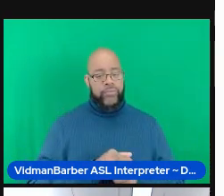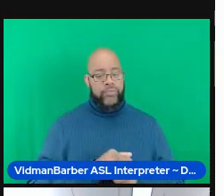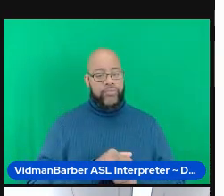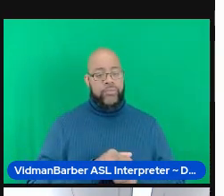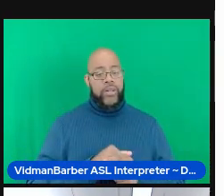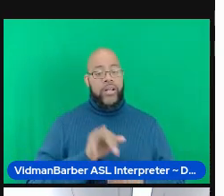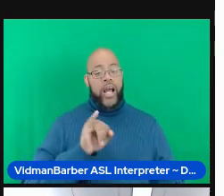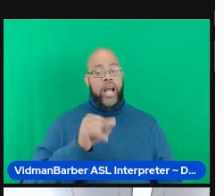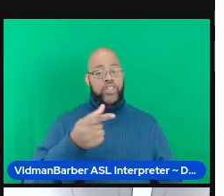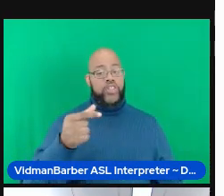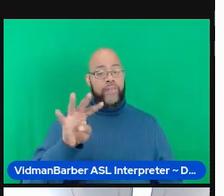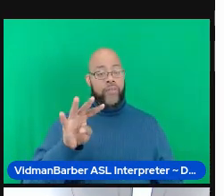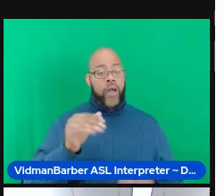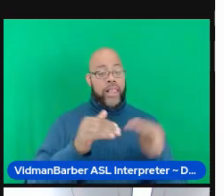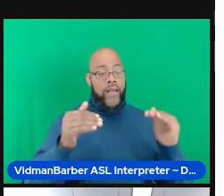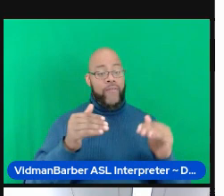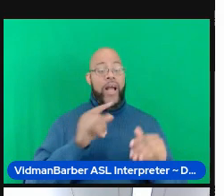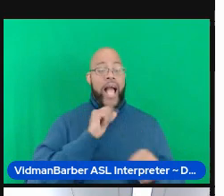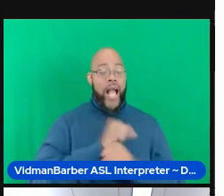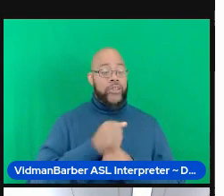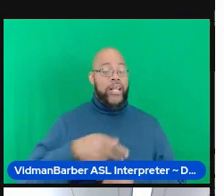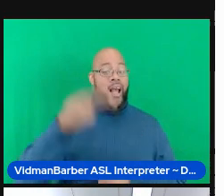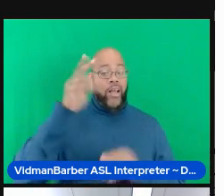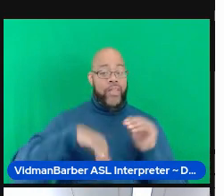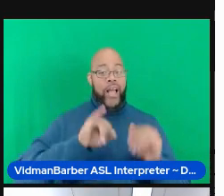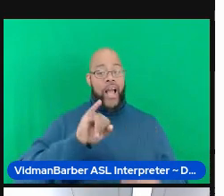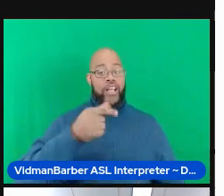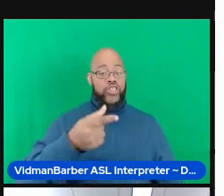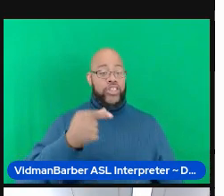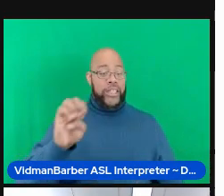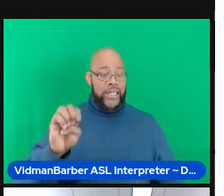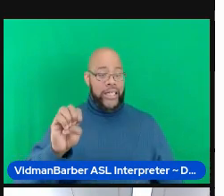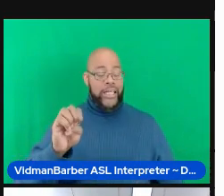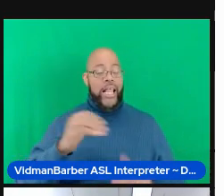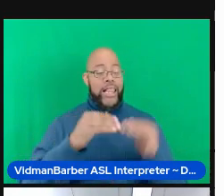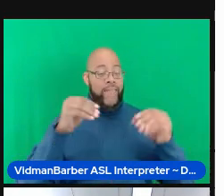higher than the IgE levels based on this data.